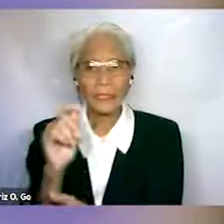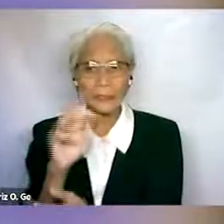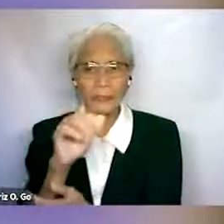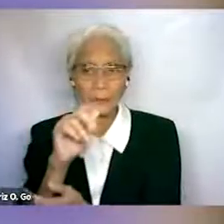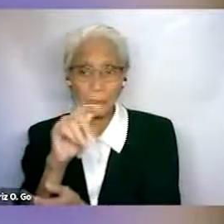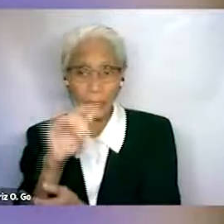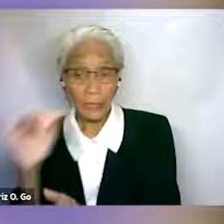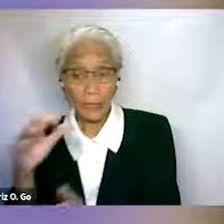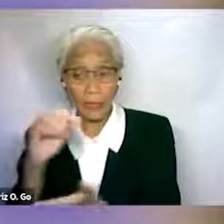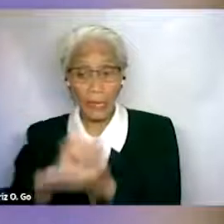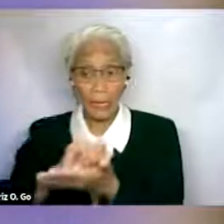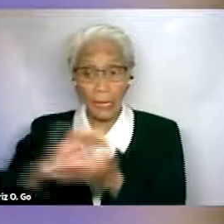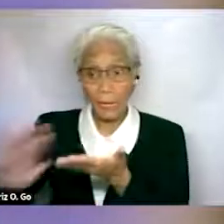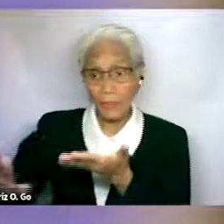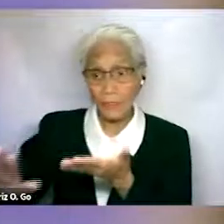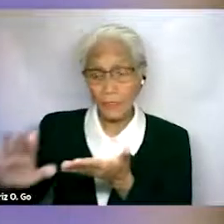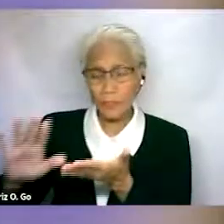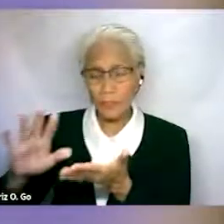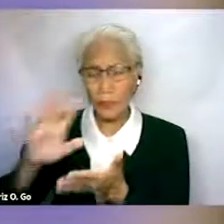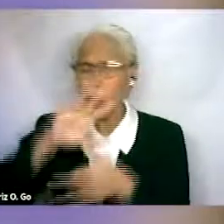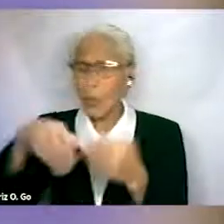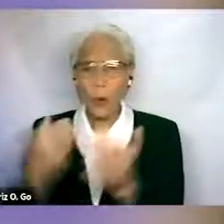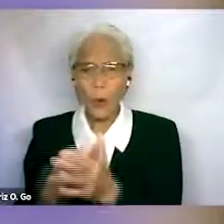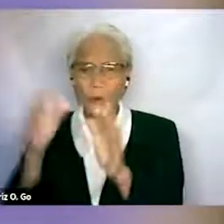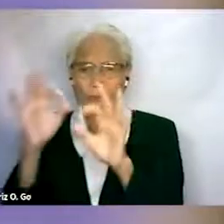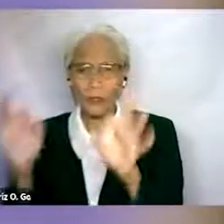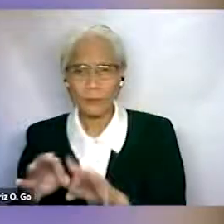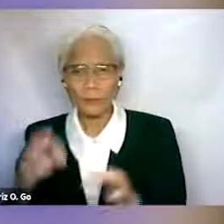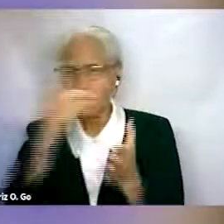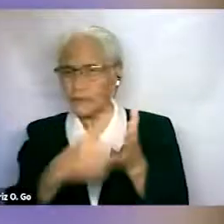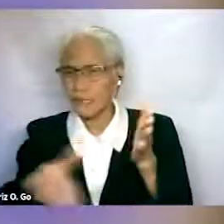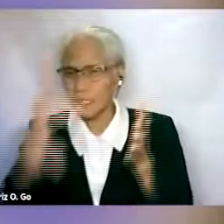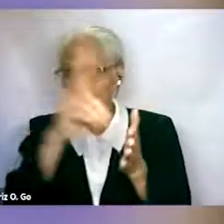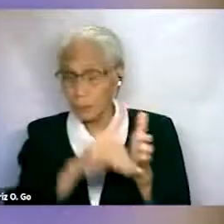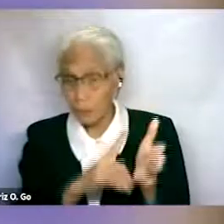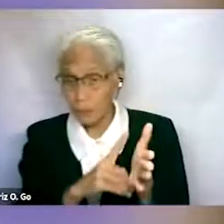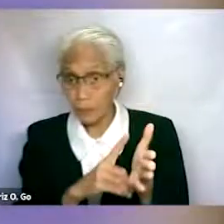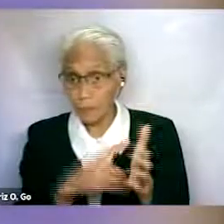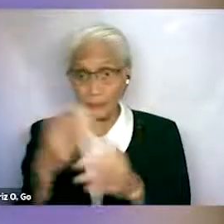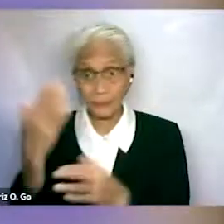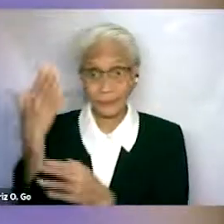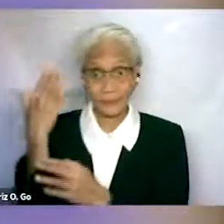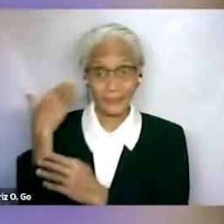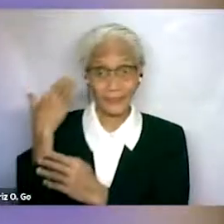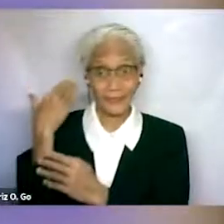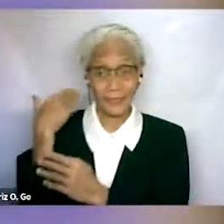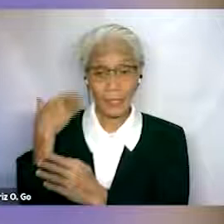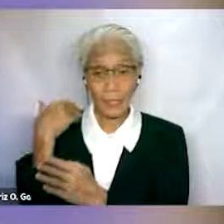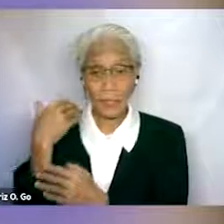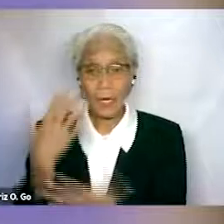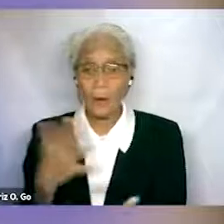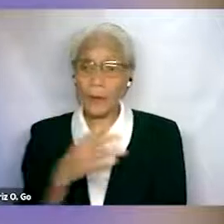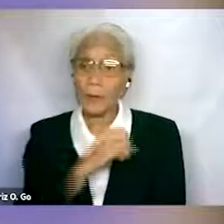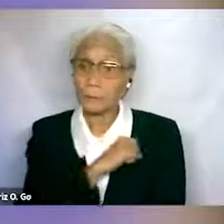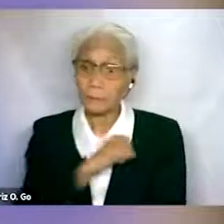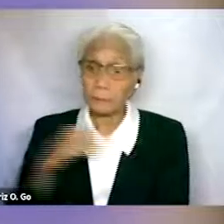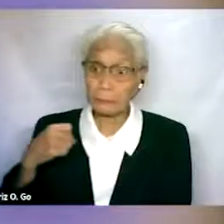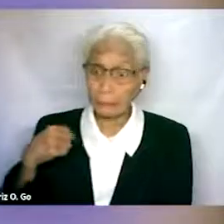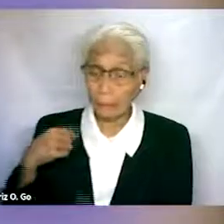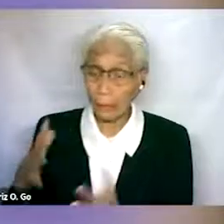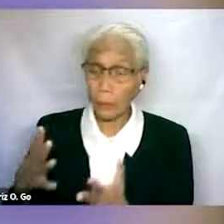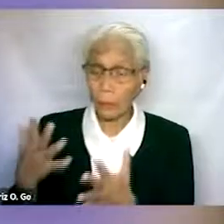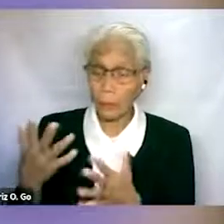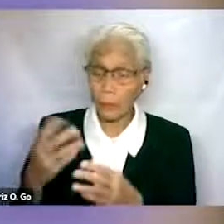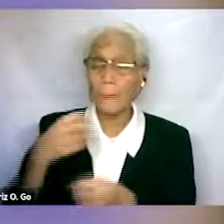was adopted in 1979 and to force 1981, considered as the International Bill of Rights for Women. Second